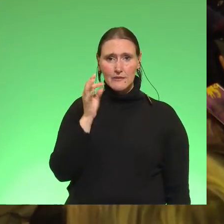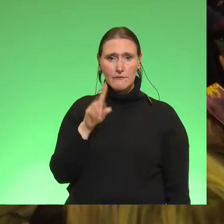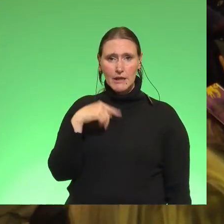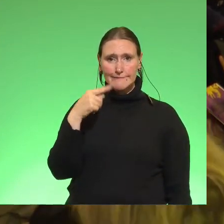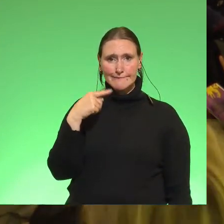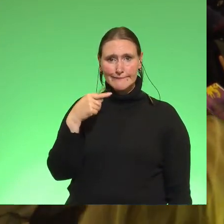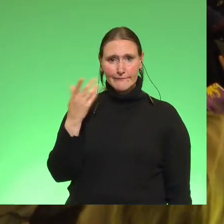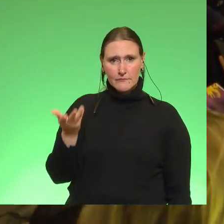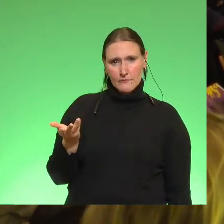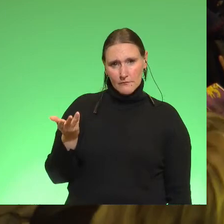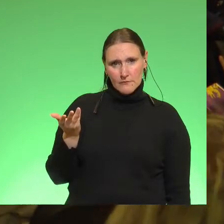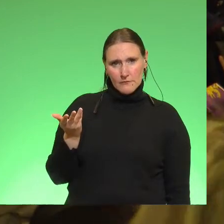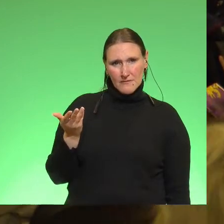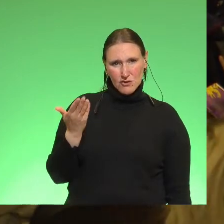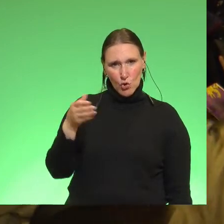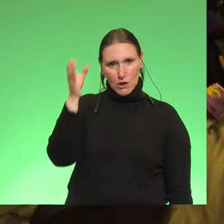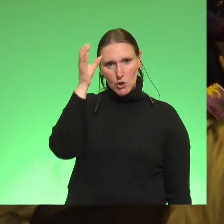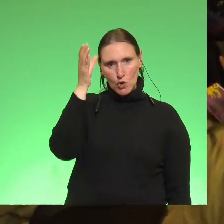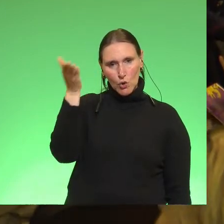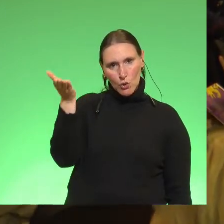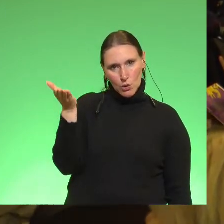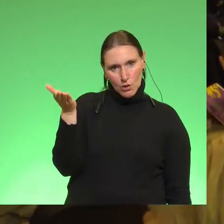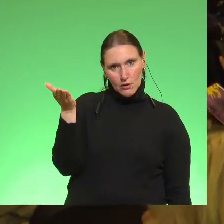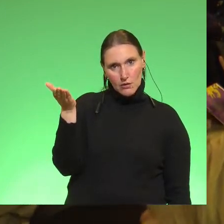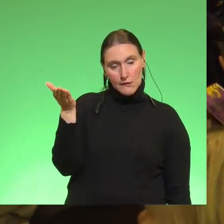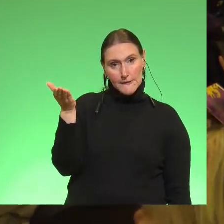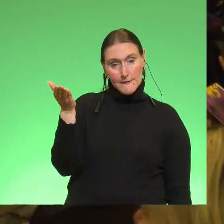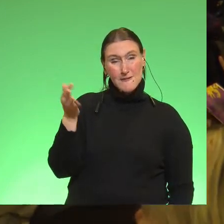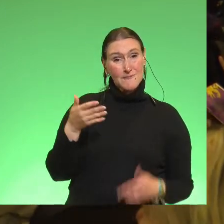of like is an immediate,